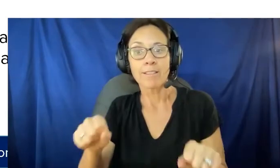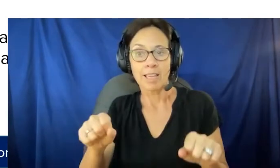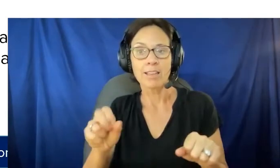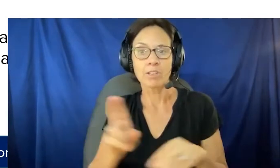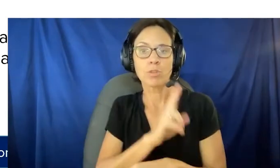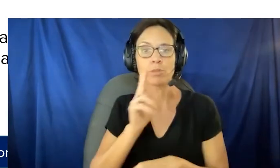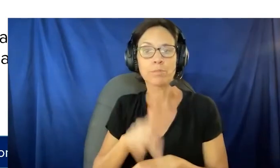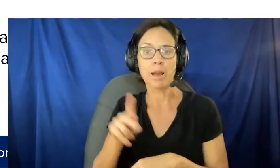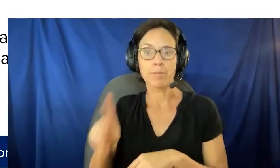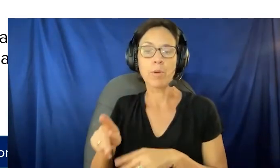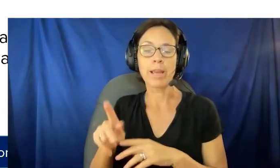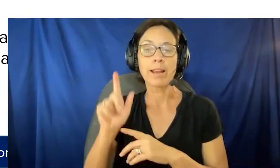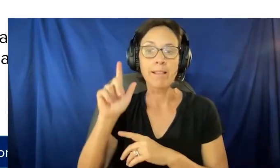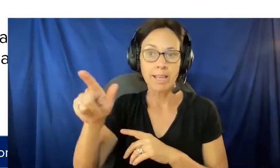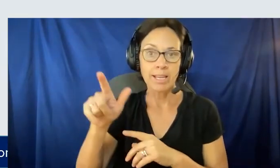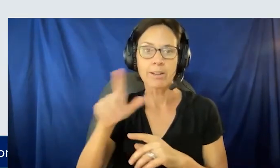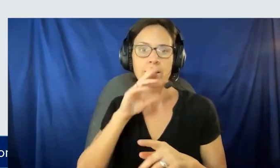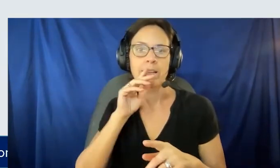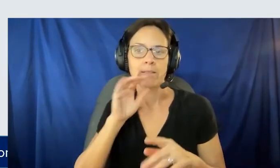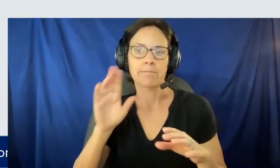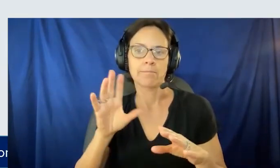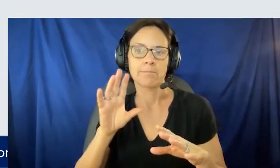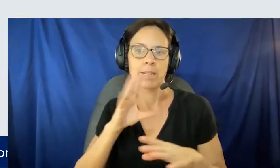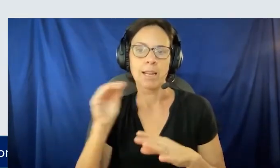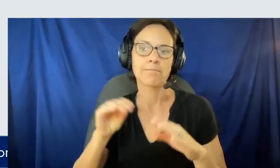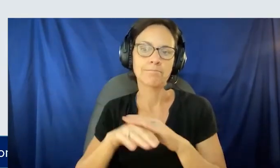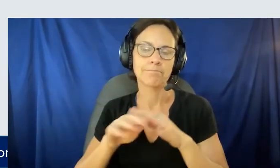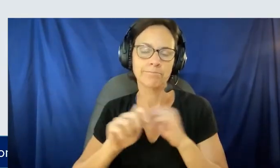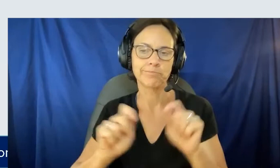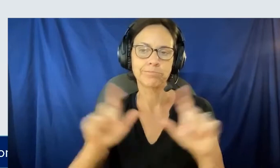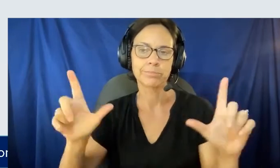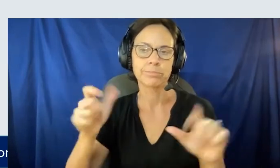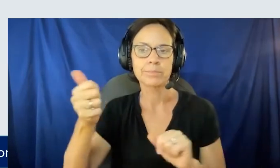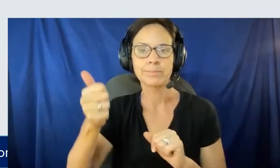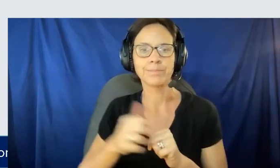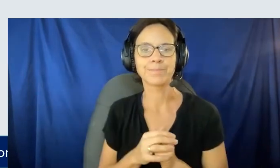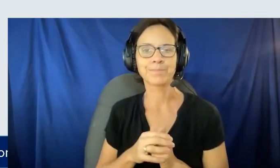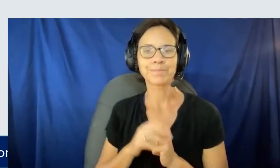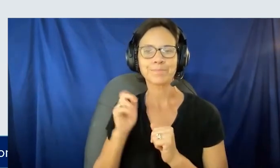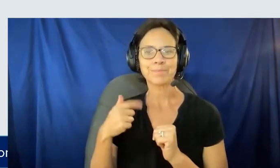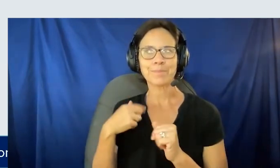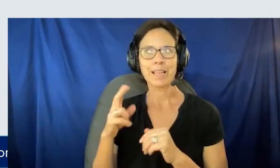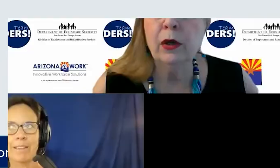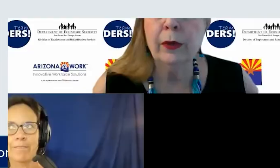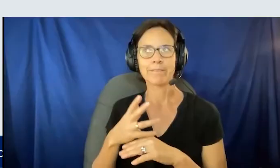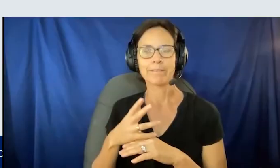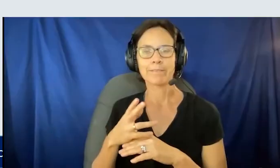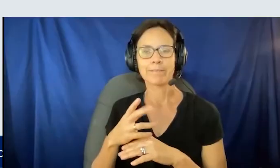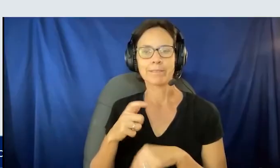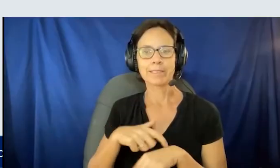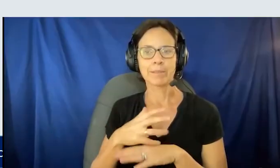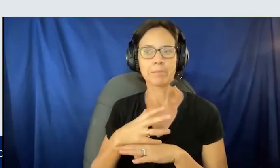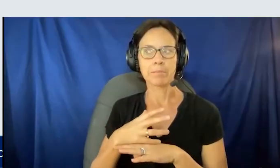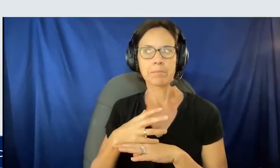PowerPoint when you get the PowerPoint. Next. Okay, I think I've used those 2 minutes and now it's time for more